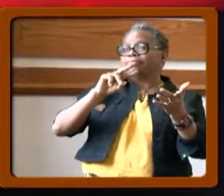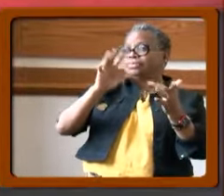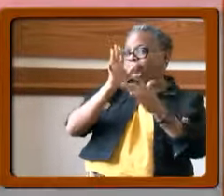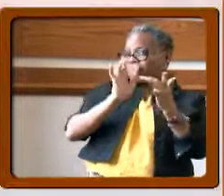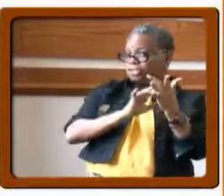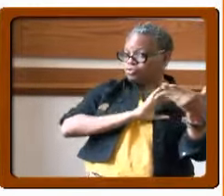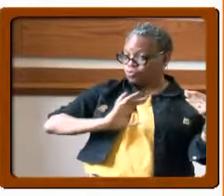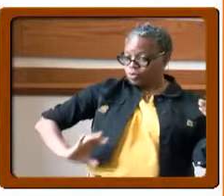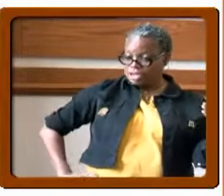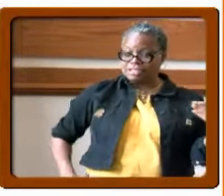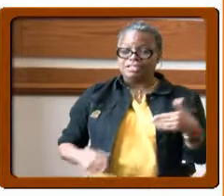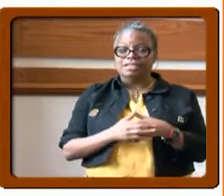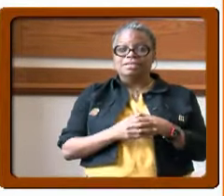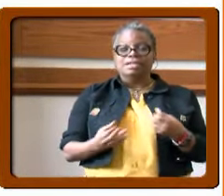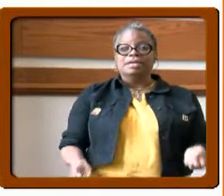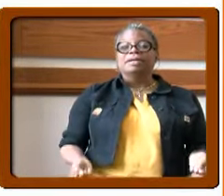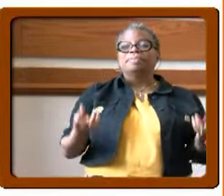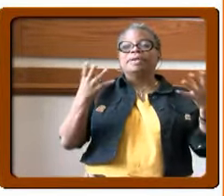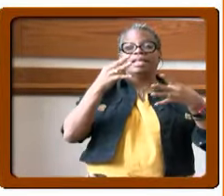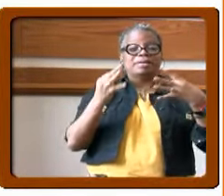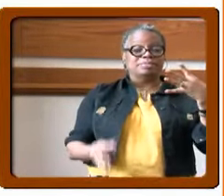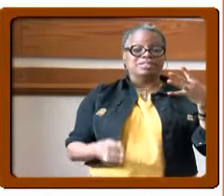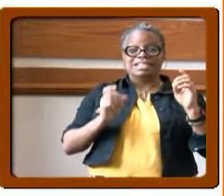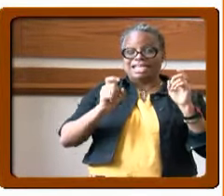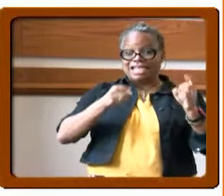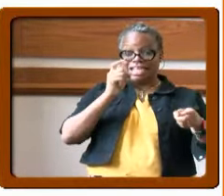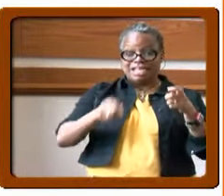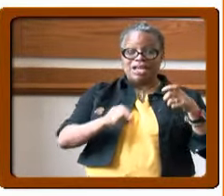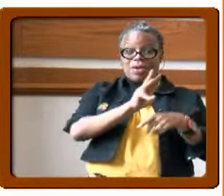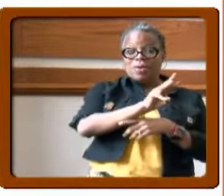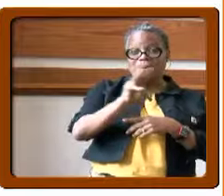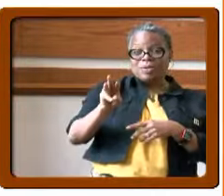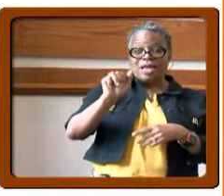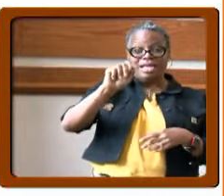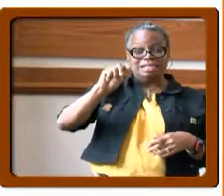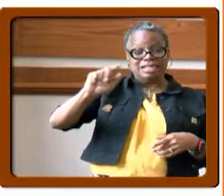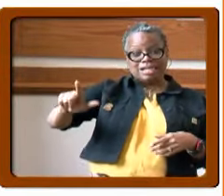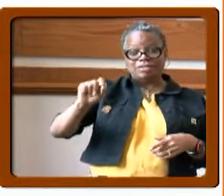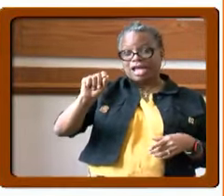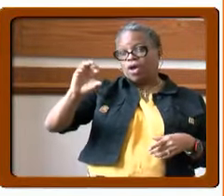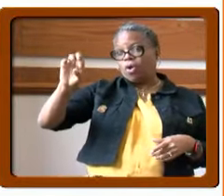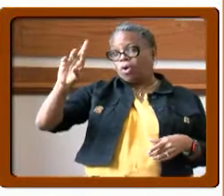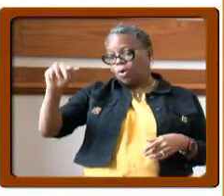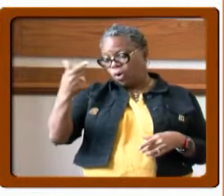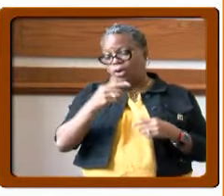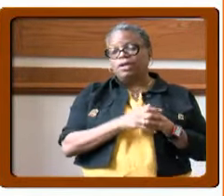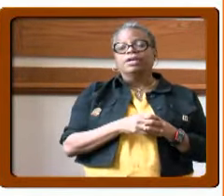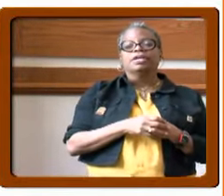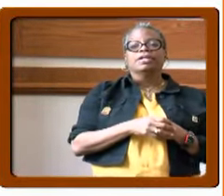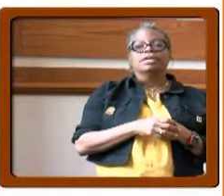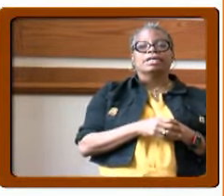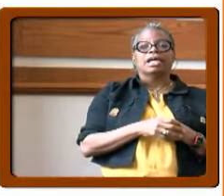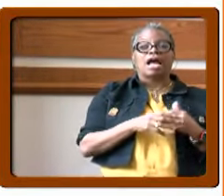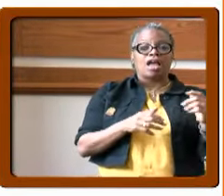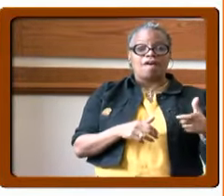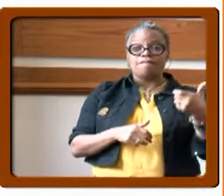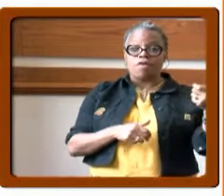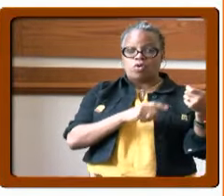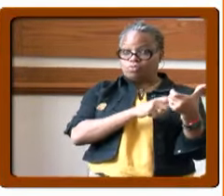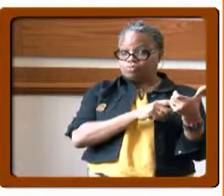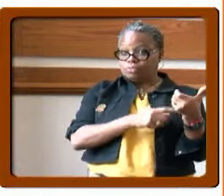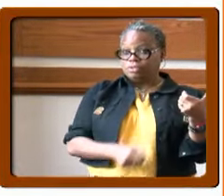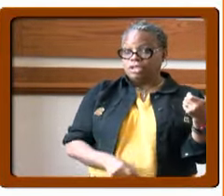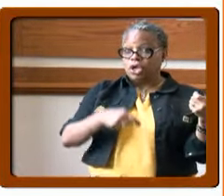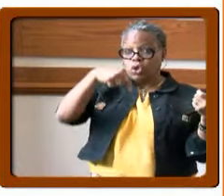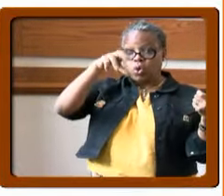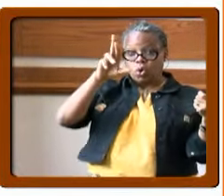Christ. There are many ways to give at our church. Go to our website, ebenezeratl.org. Take your phone right now.